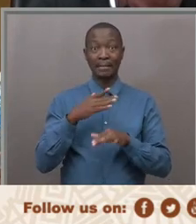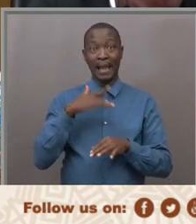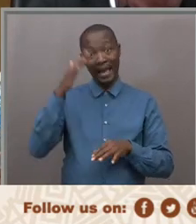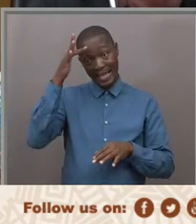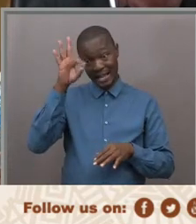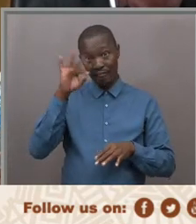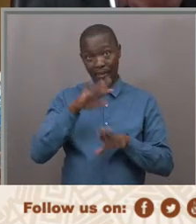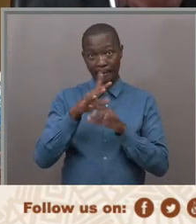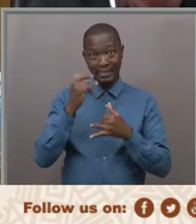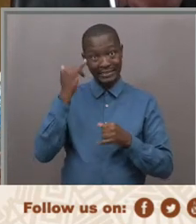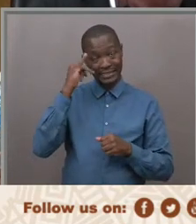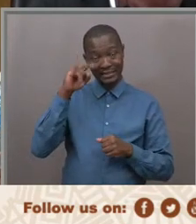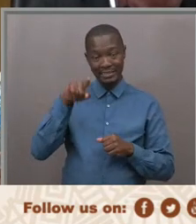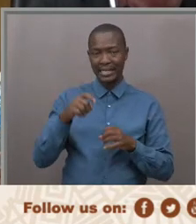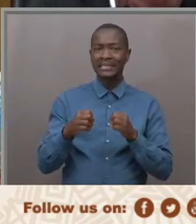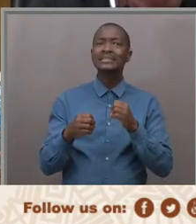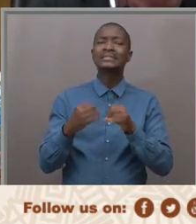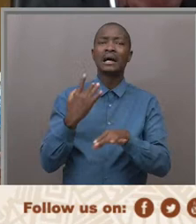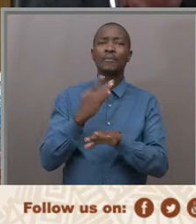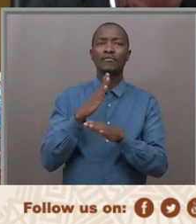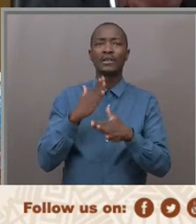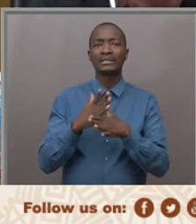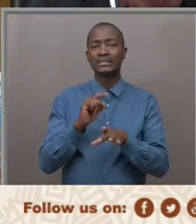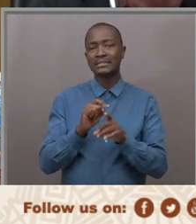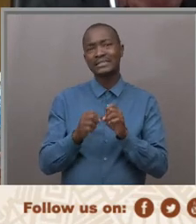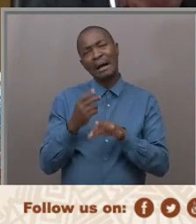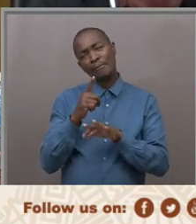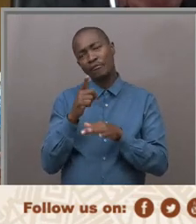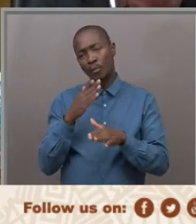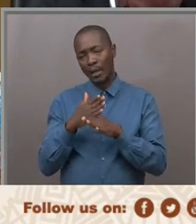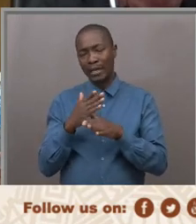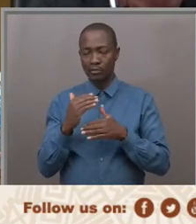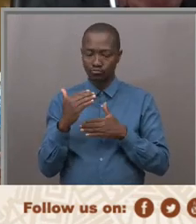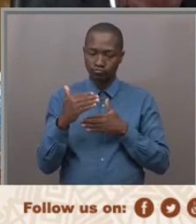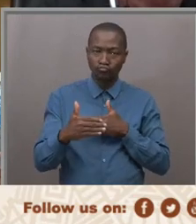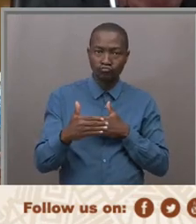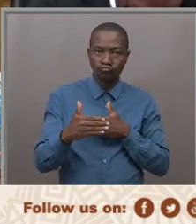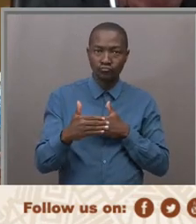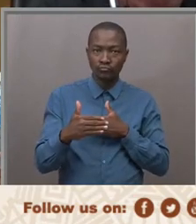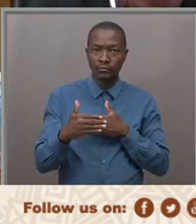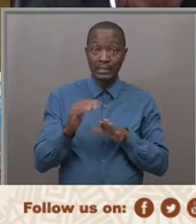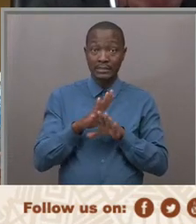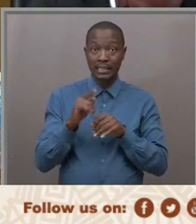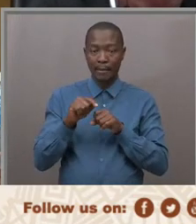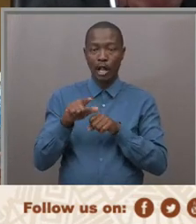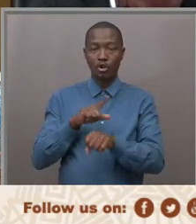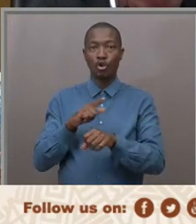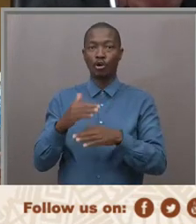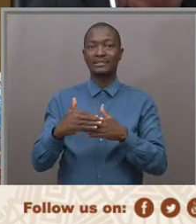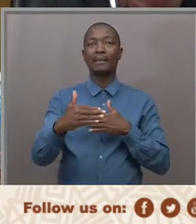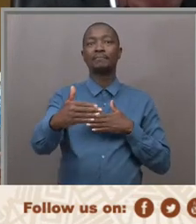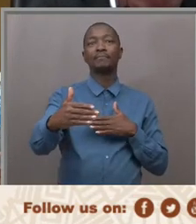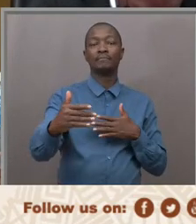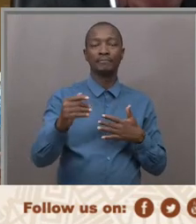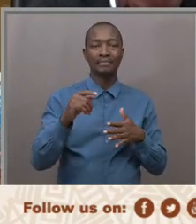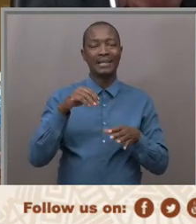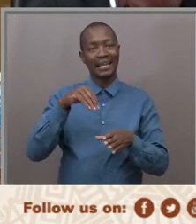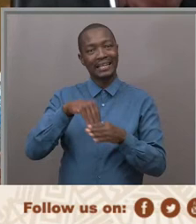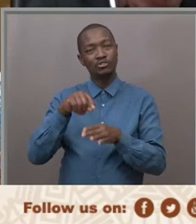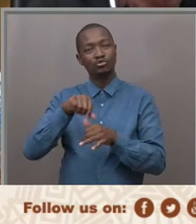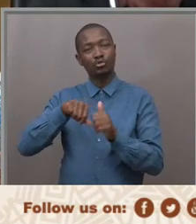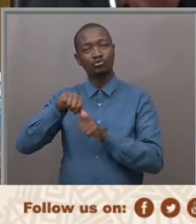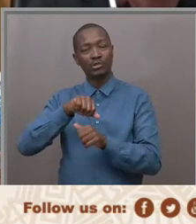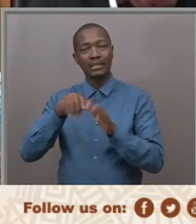initiatives. Some of them are short-term jobs, others are long-term jobs in social development